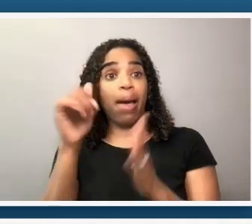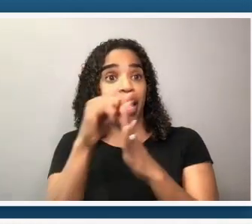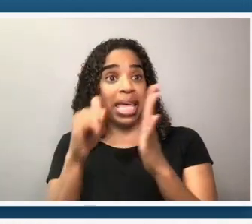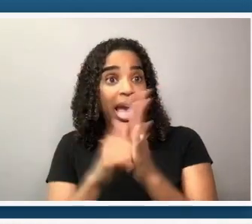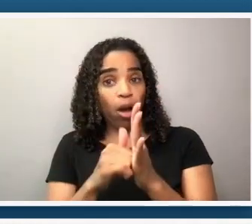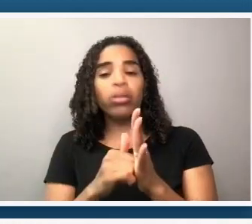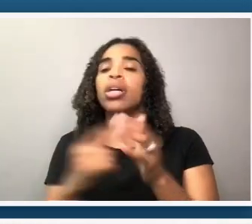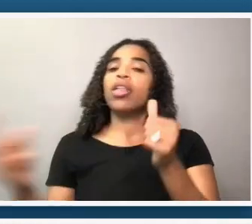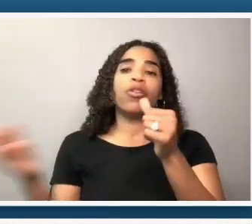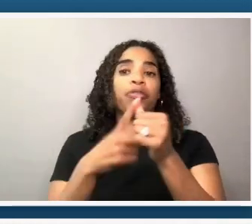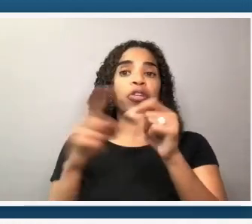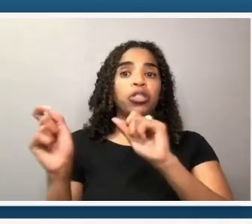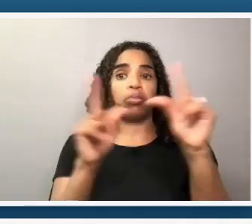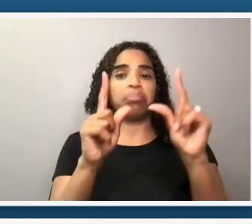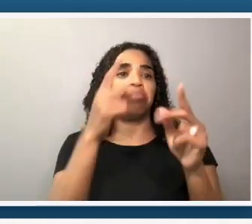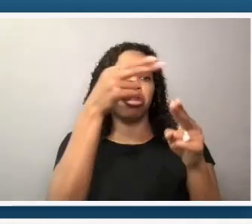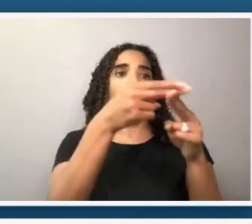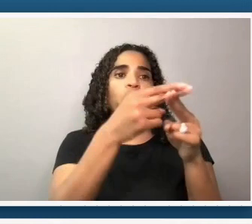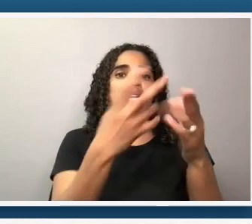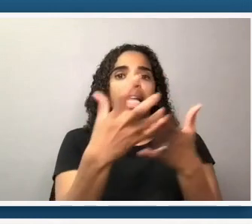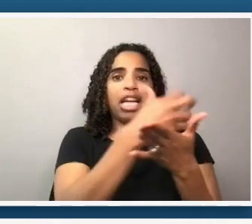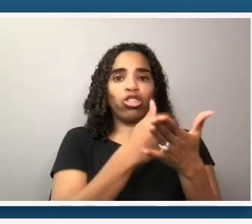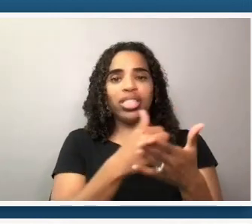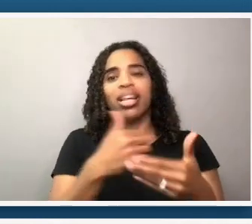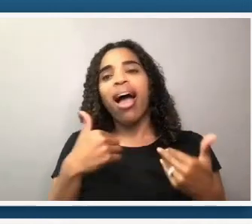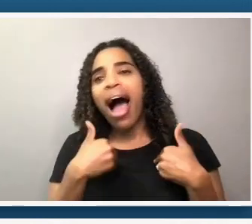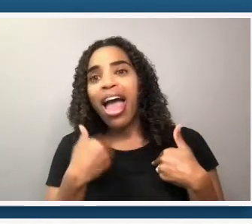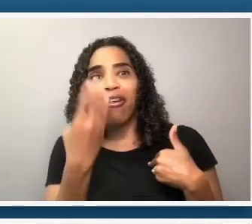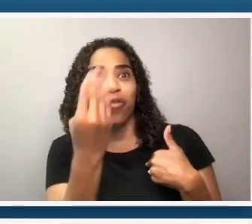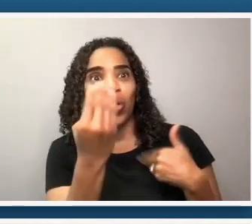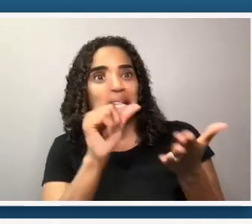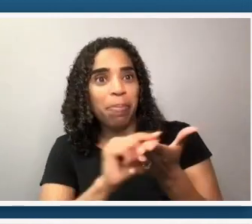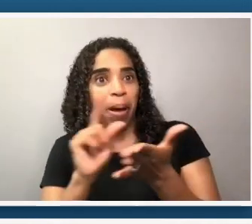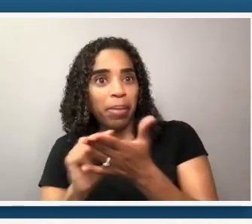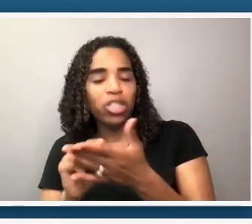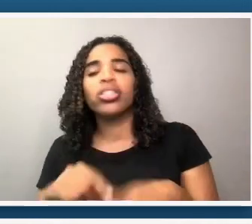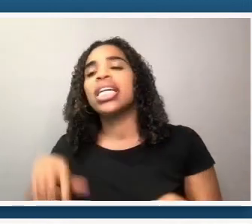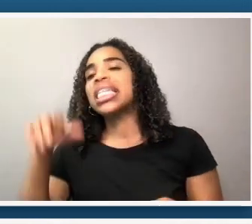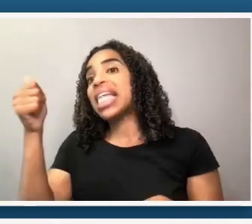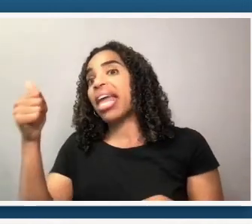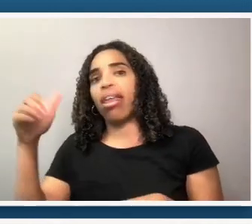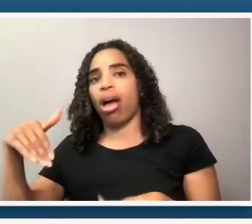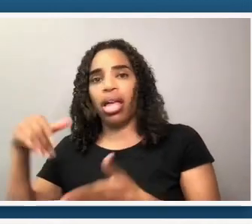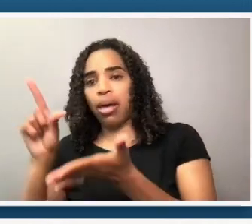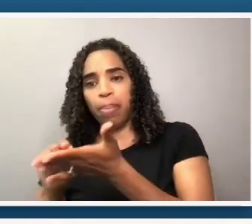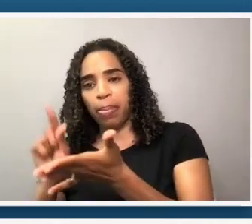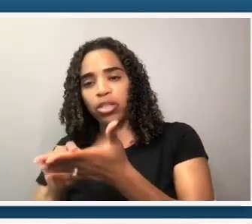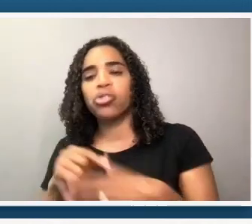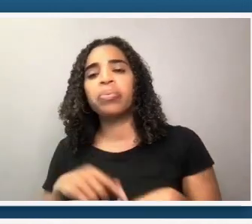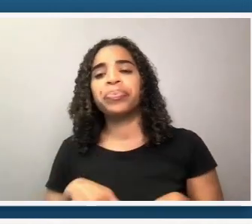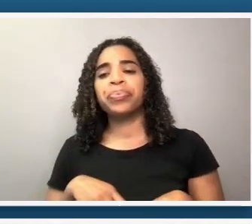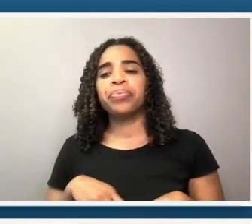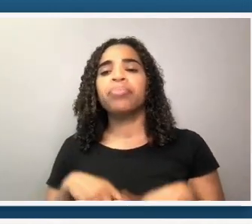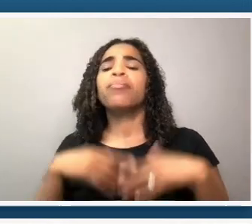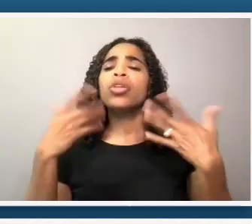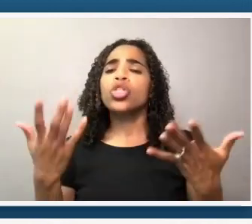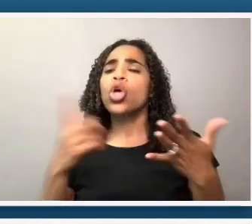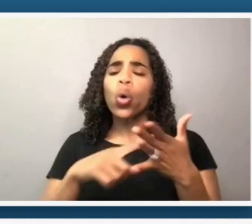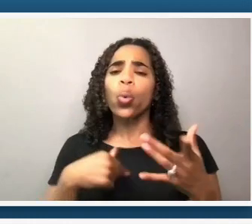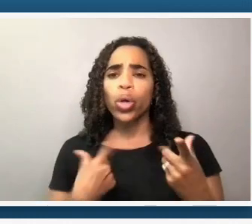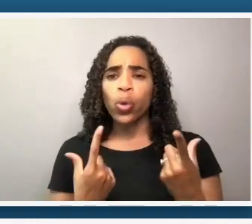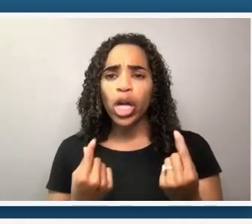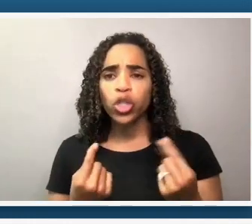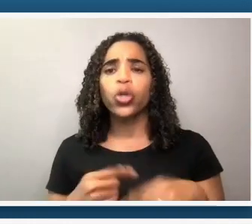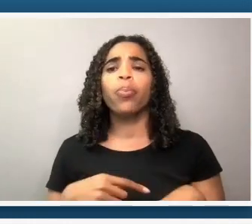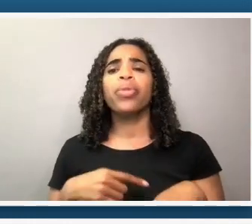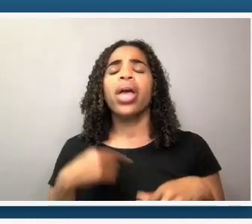page of collections, and you can see that I have 14 published collections and I have 10 unpublished collections. And what I usually do when I start